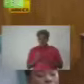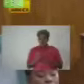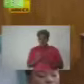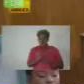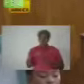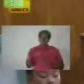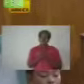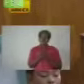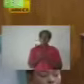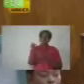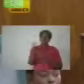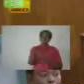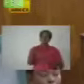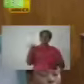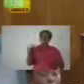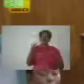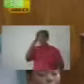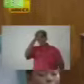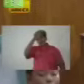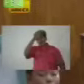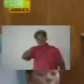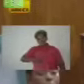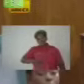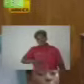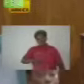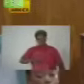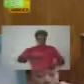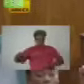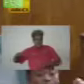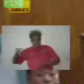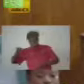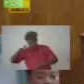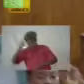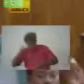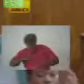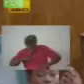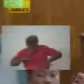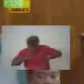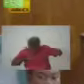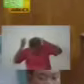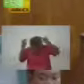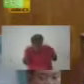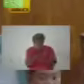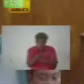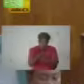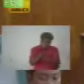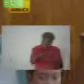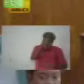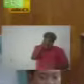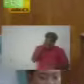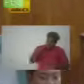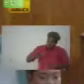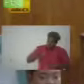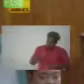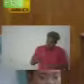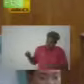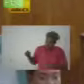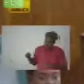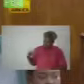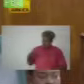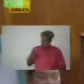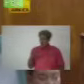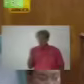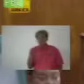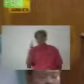by putting in paternity leave. That was why we proposed paternity leave. We